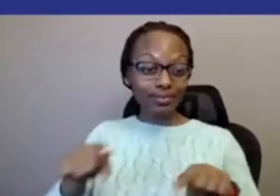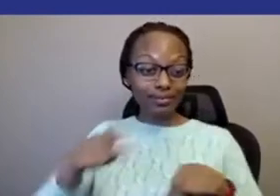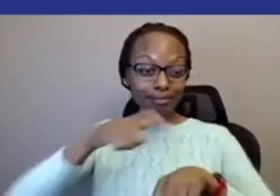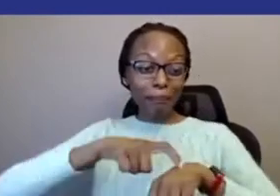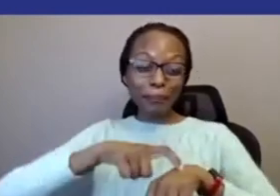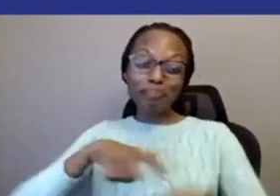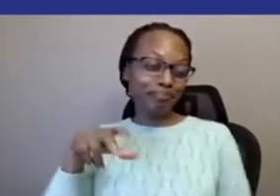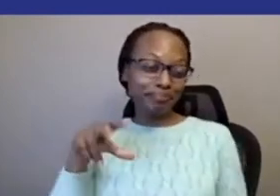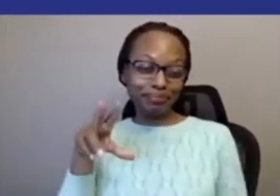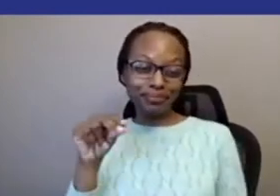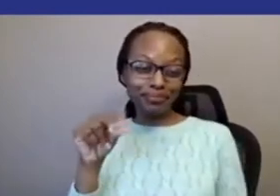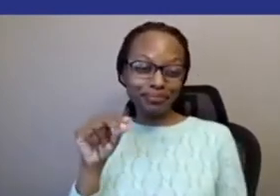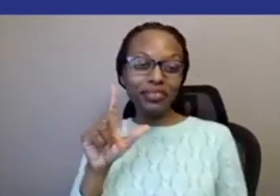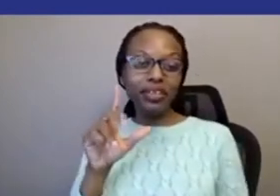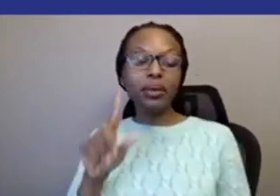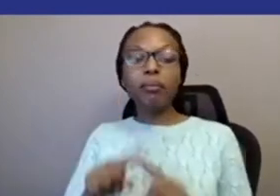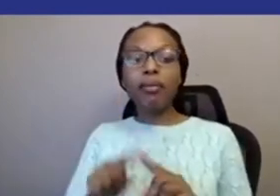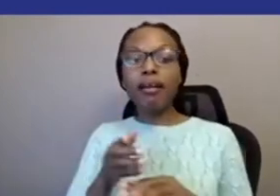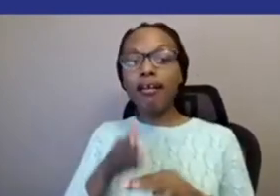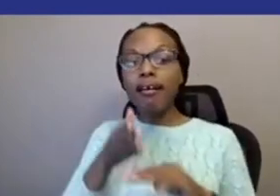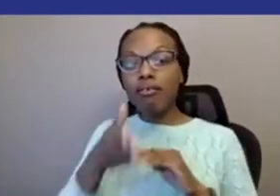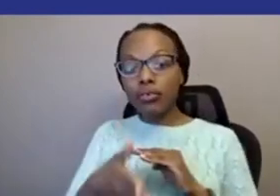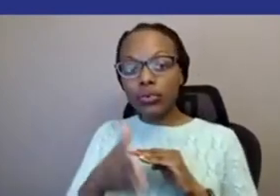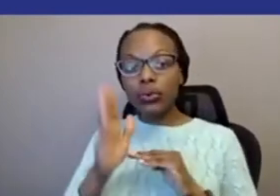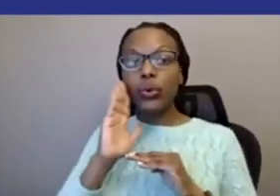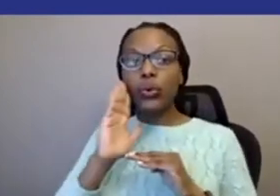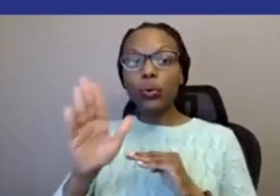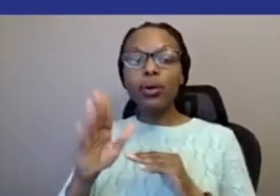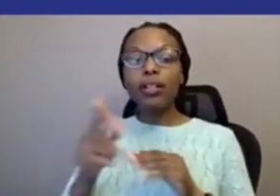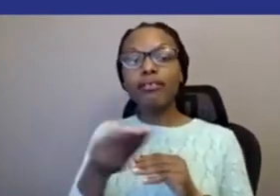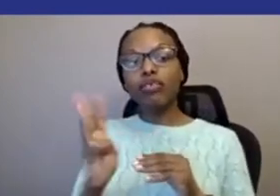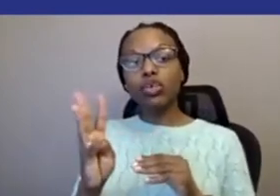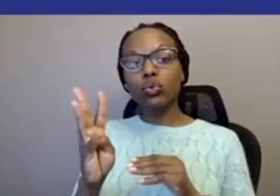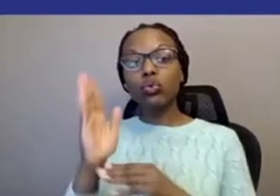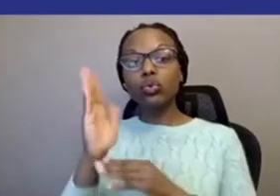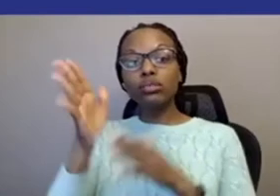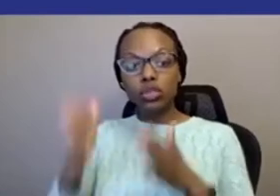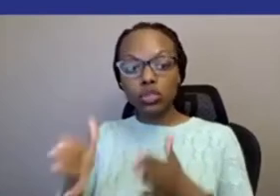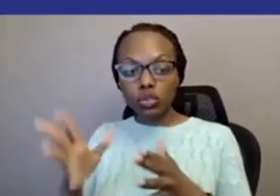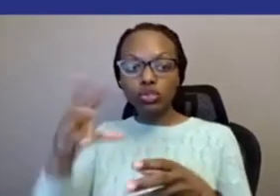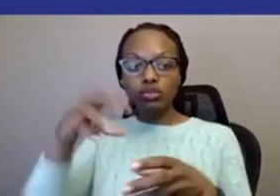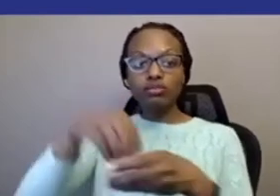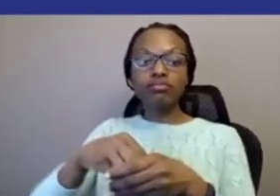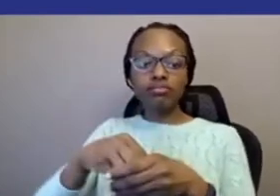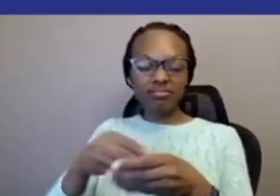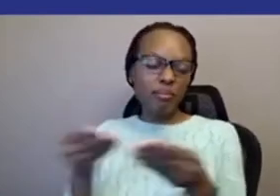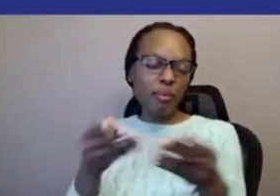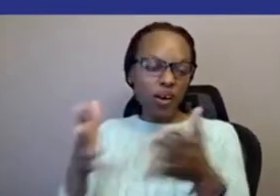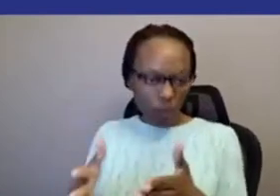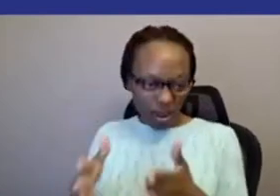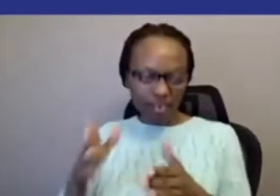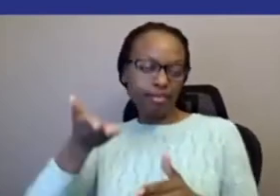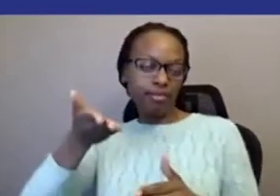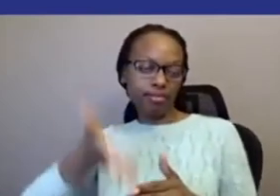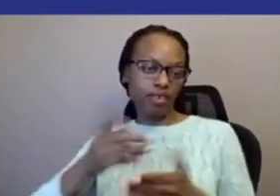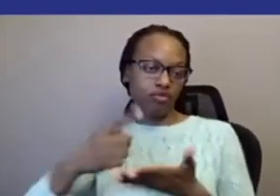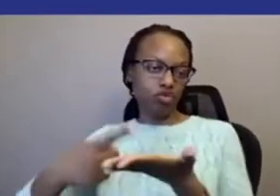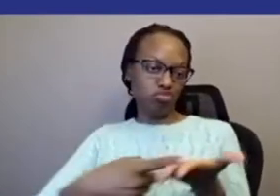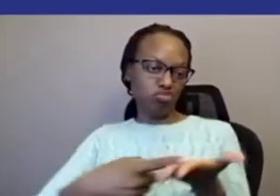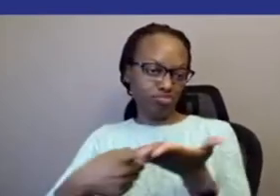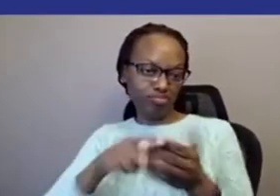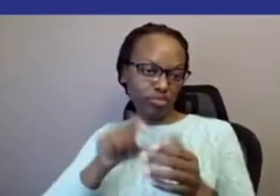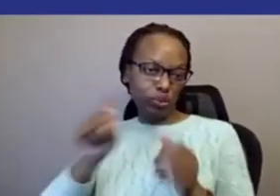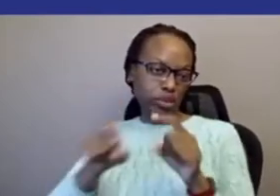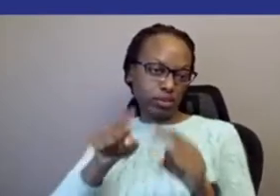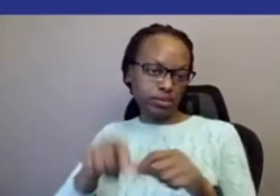community section of HOVA, where the moderator and a few of the guests will be available for direct questions. Lastly, we hope you will help